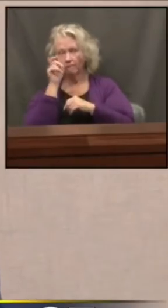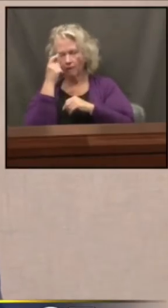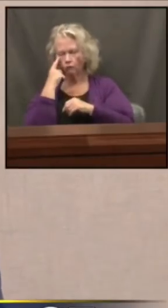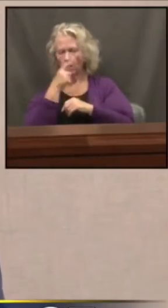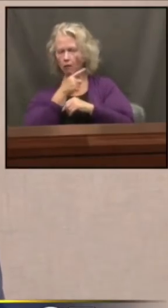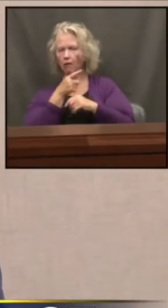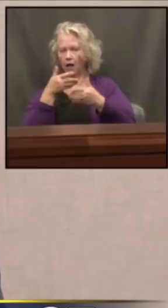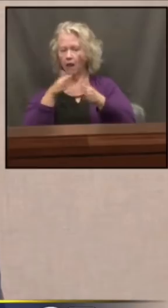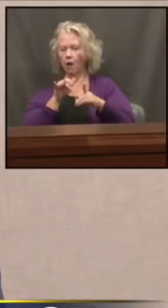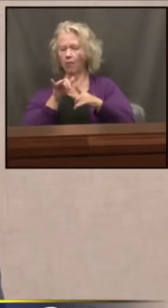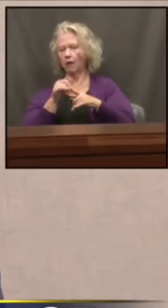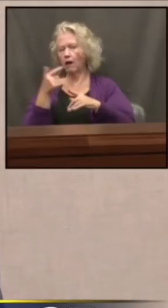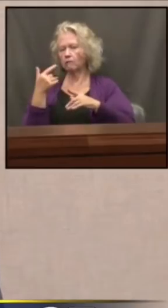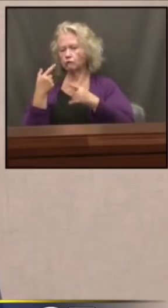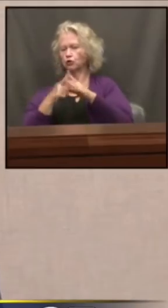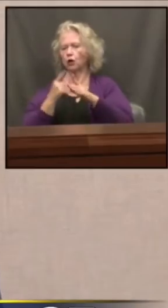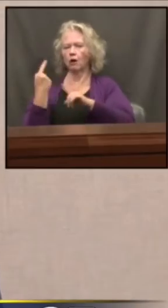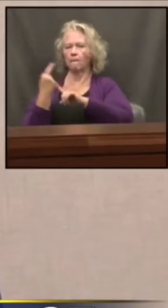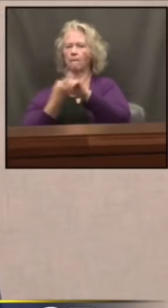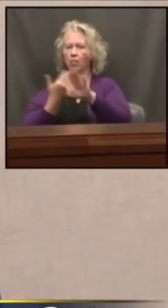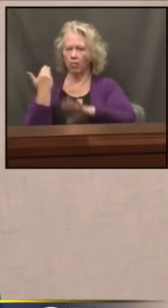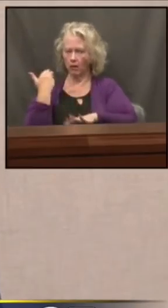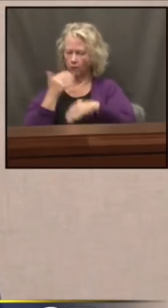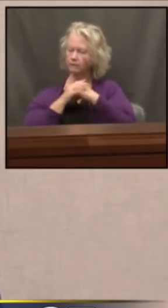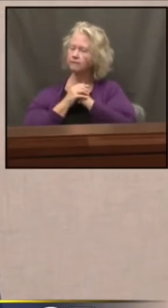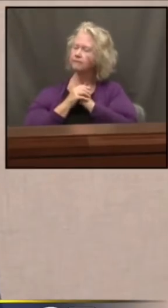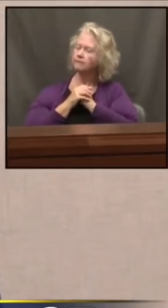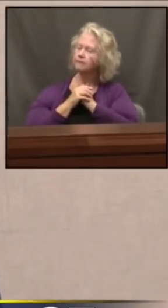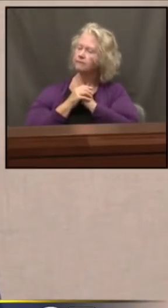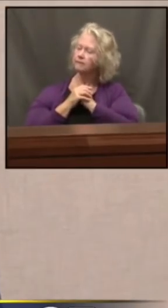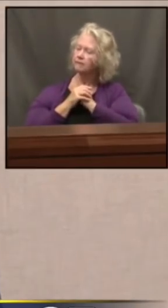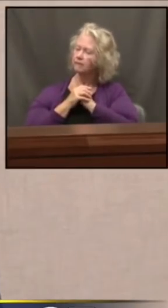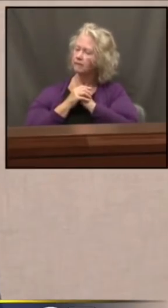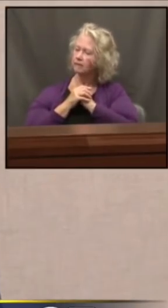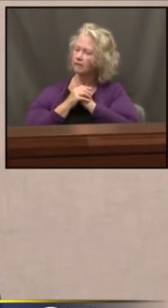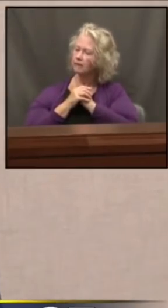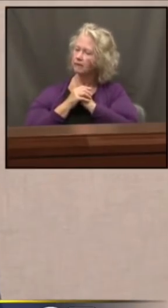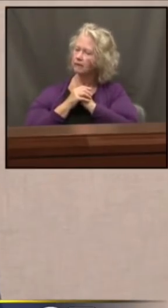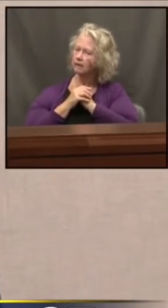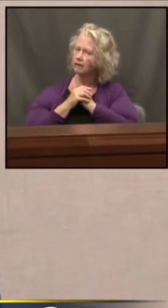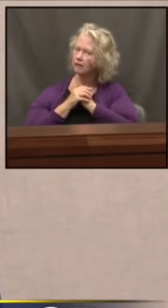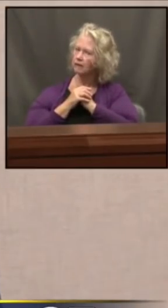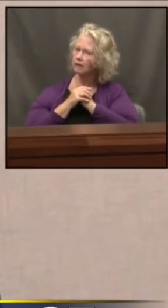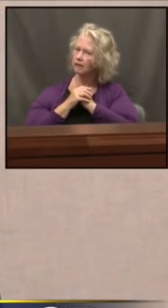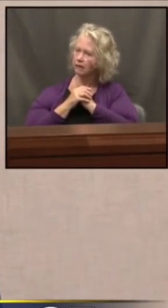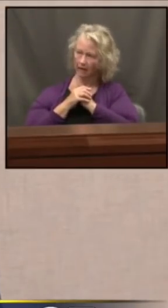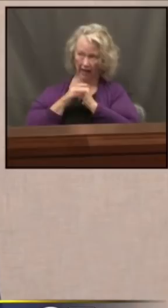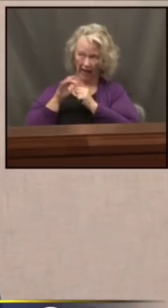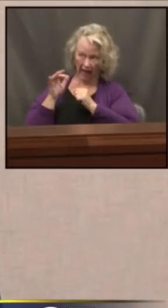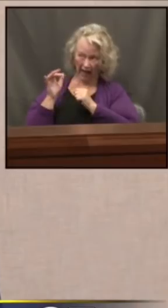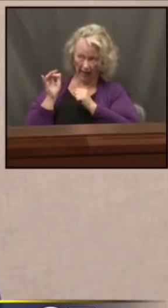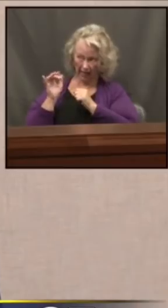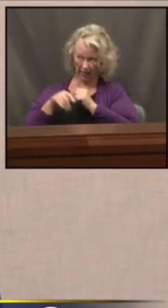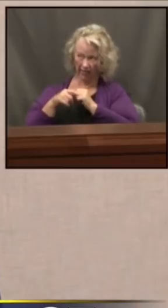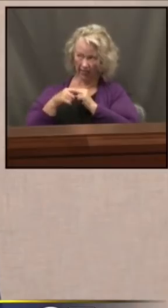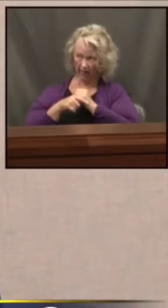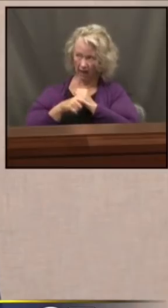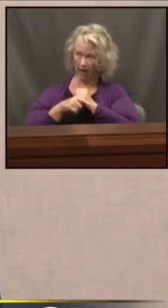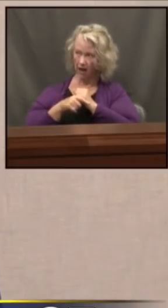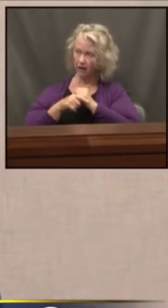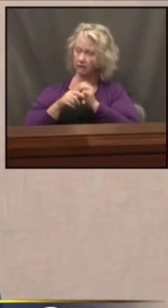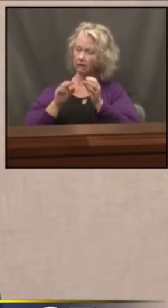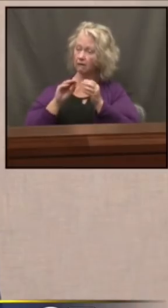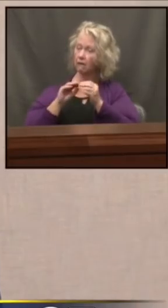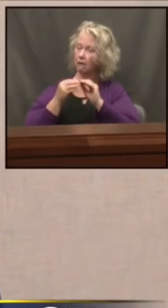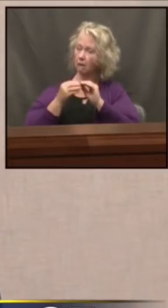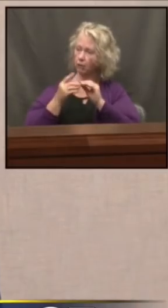about a month ago. And right now, they're included in the percentages, of the vaccine percentages that